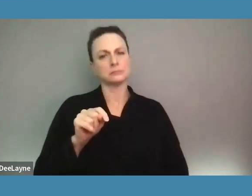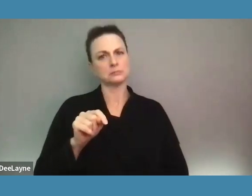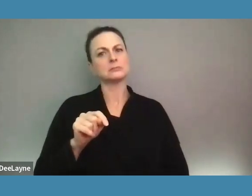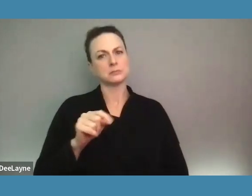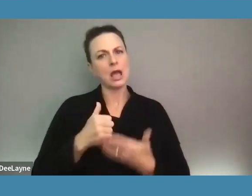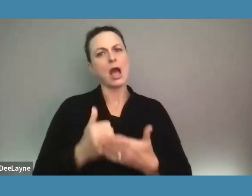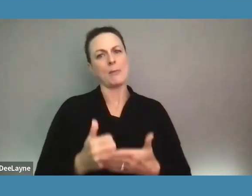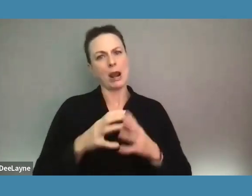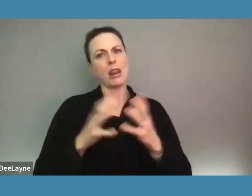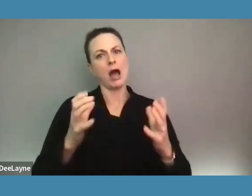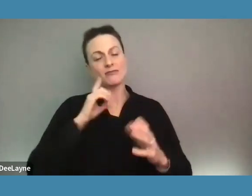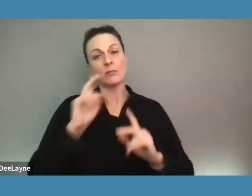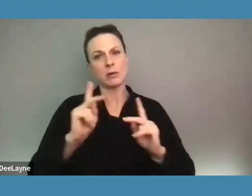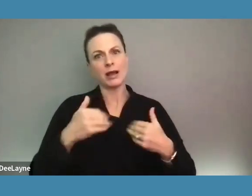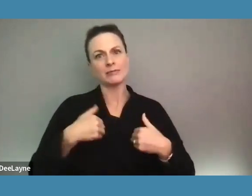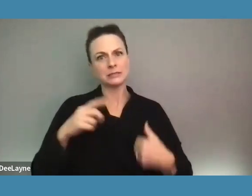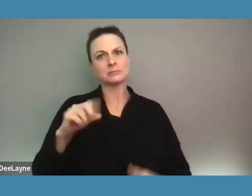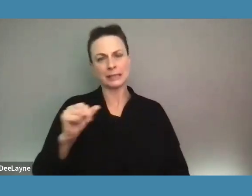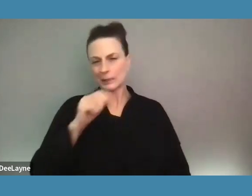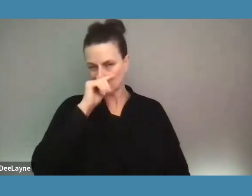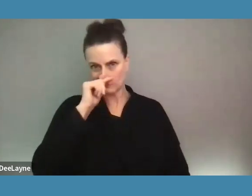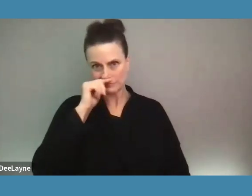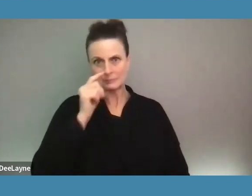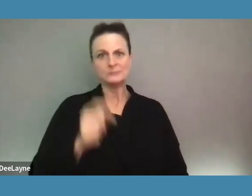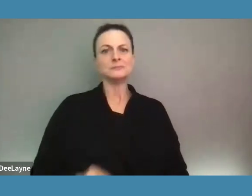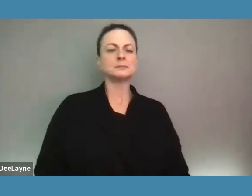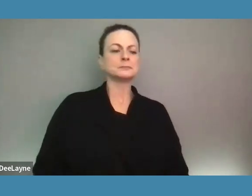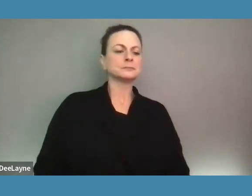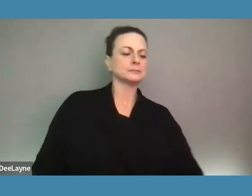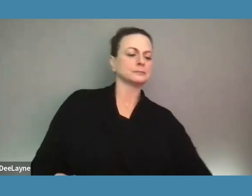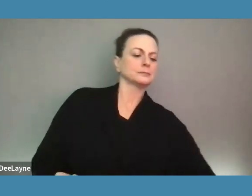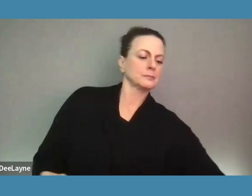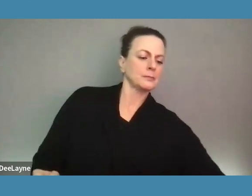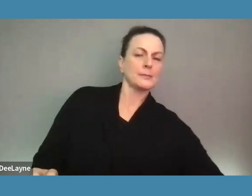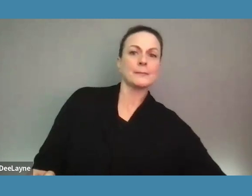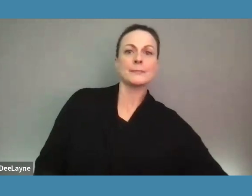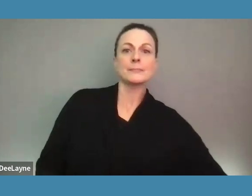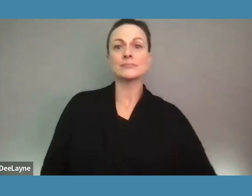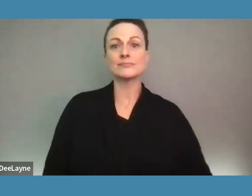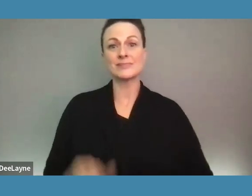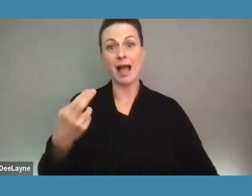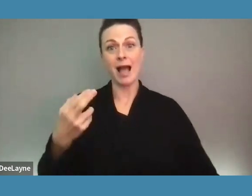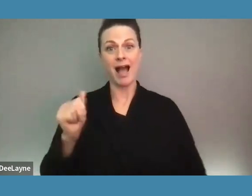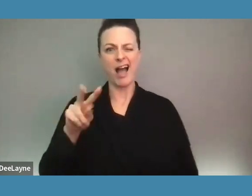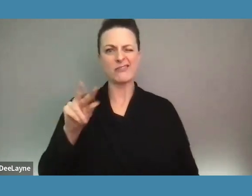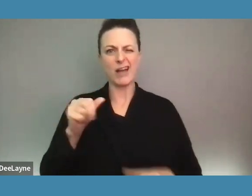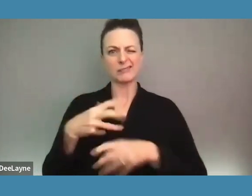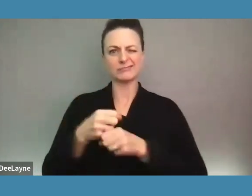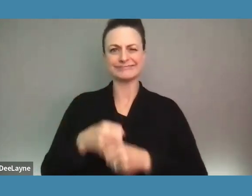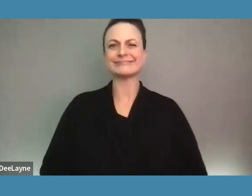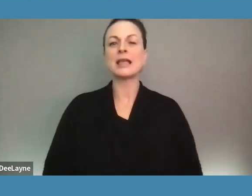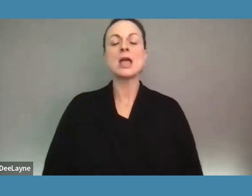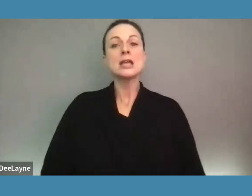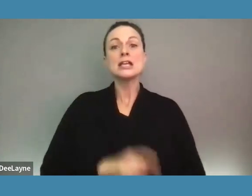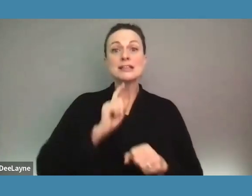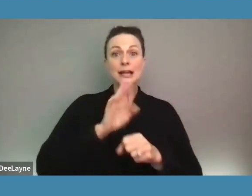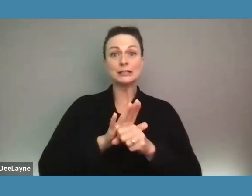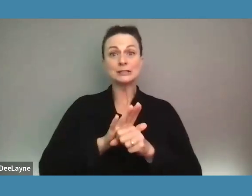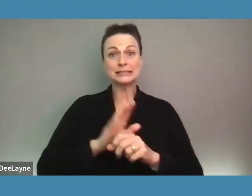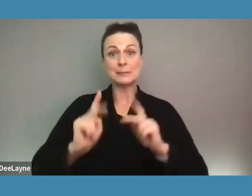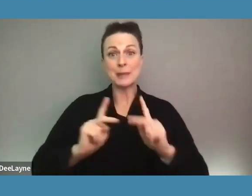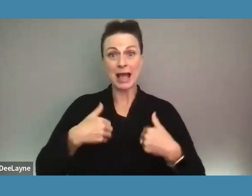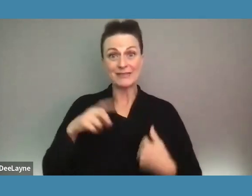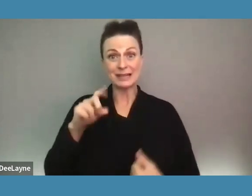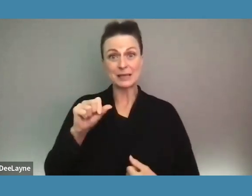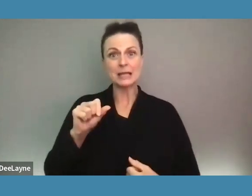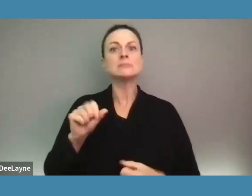with disabilities. And so the Help America Vote Act, or HAVA, guarantees that people with disabilities have the right to